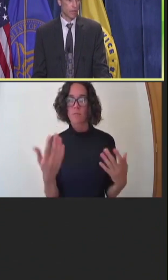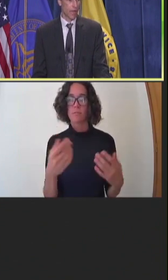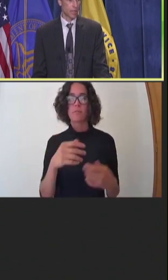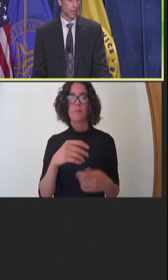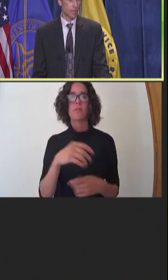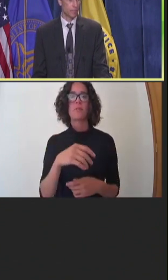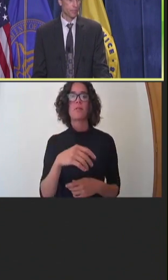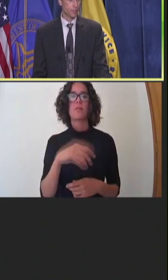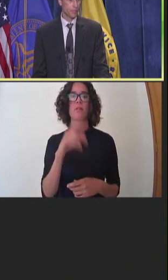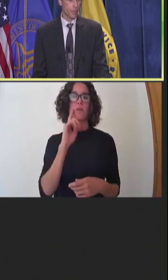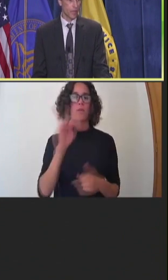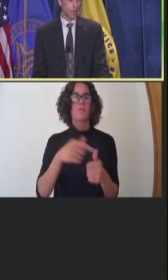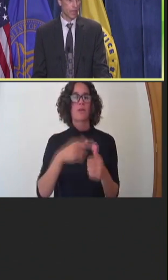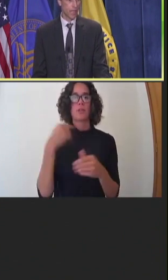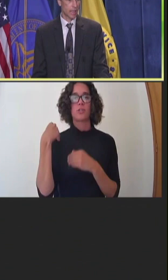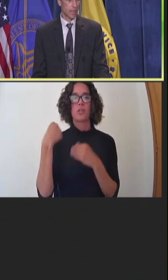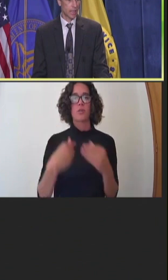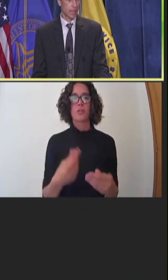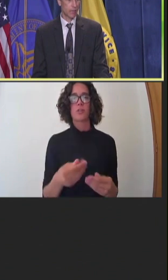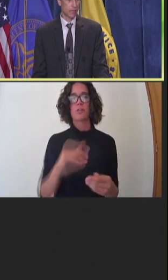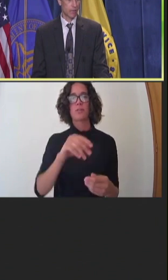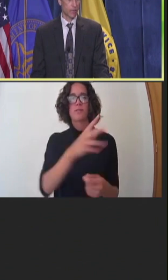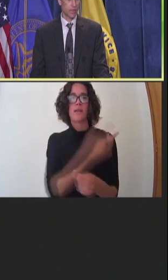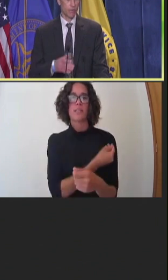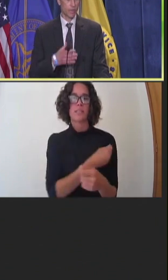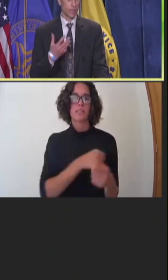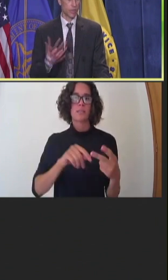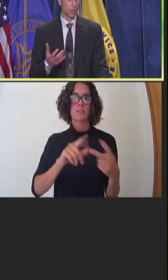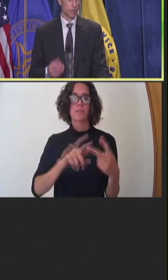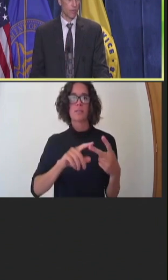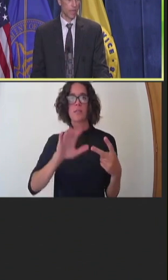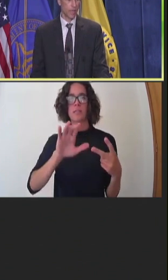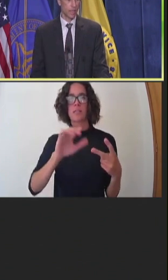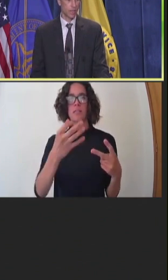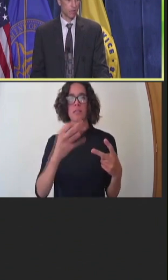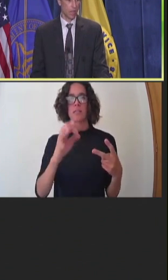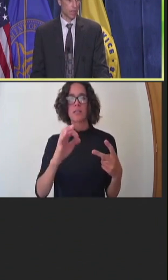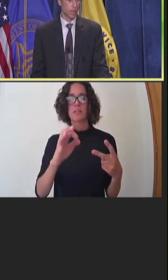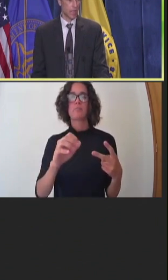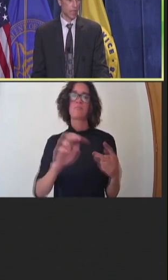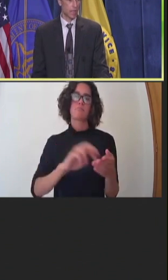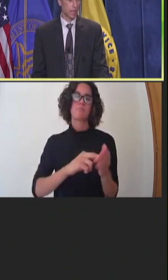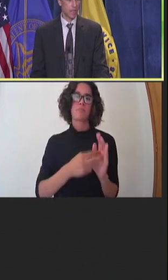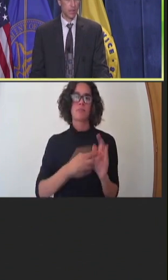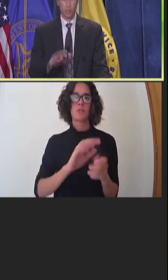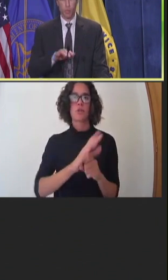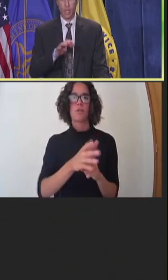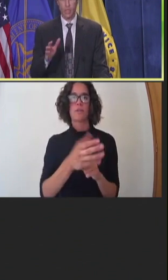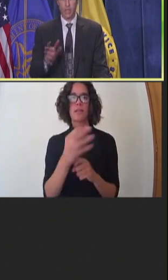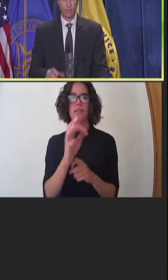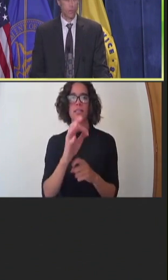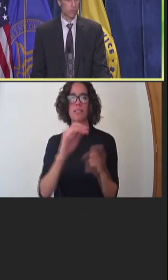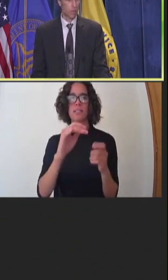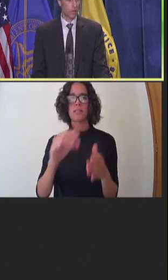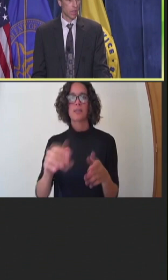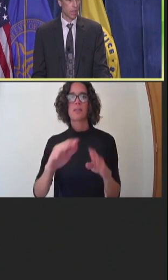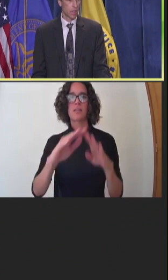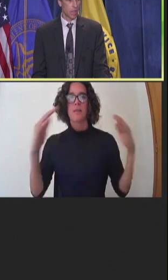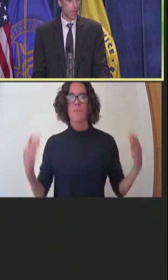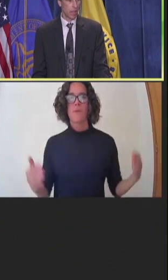first-generation vaccine. C19 study refers to the OHSU COVID-19 serology study, the umbrella study for this